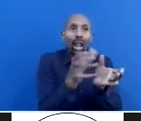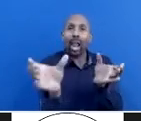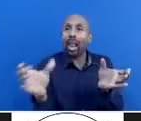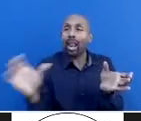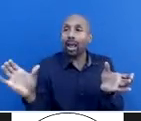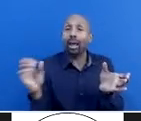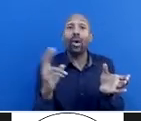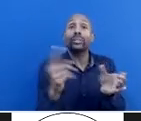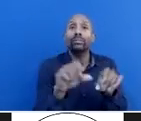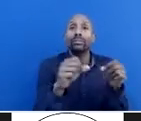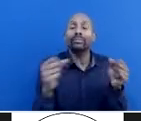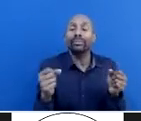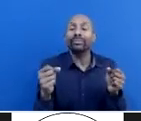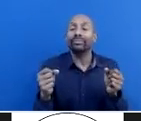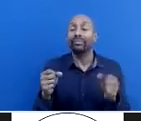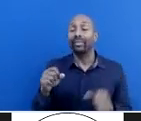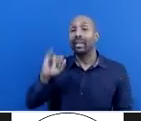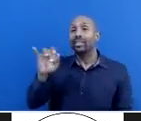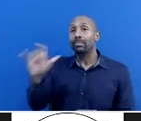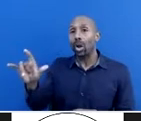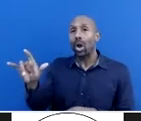this is